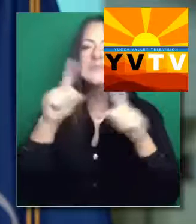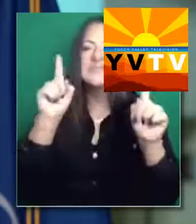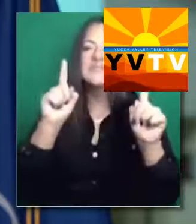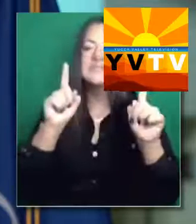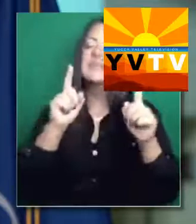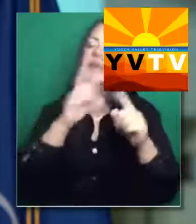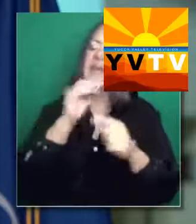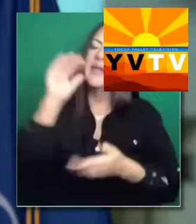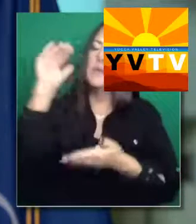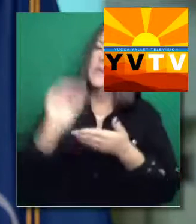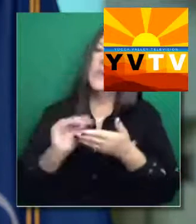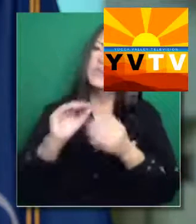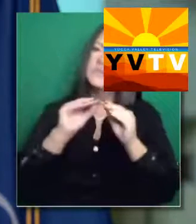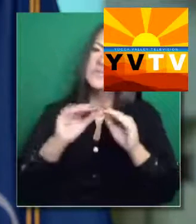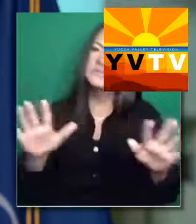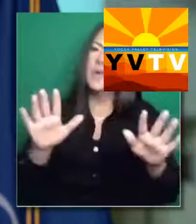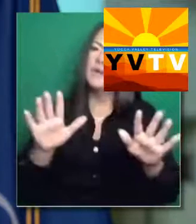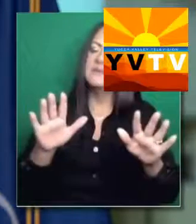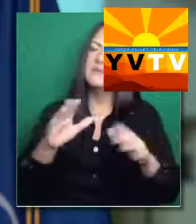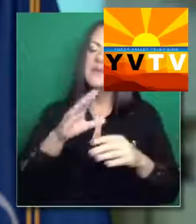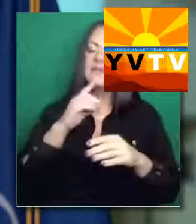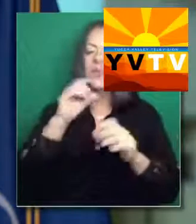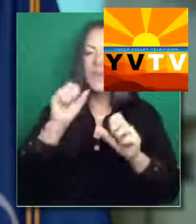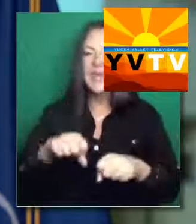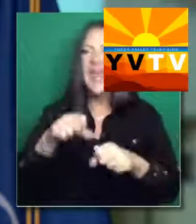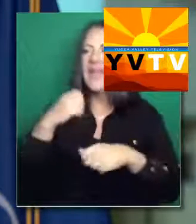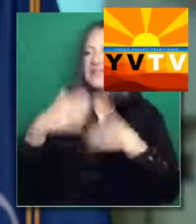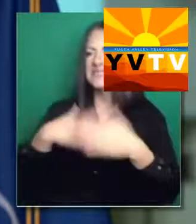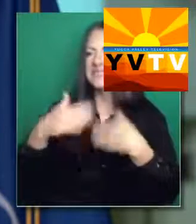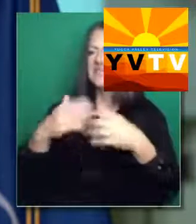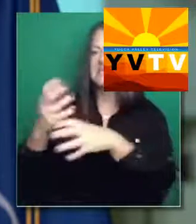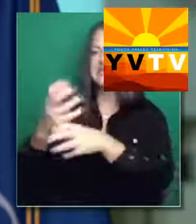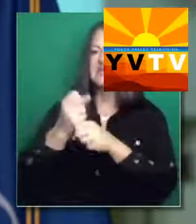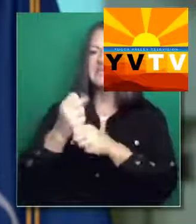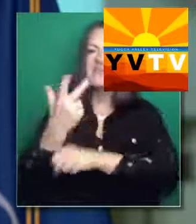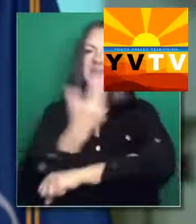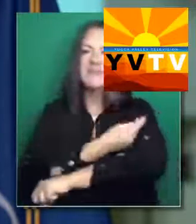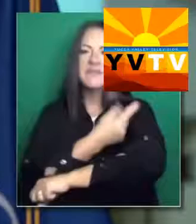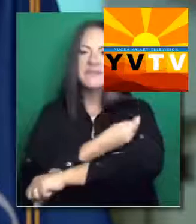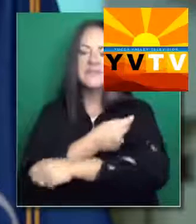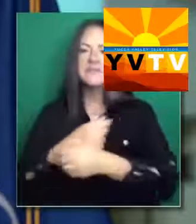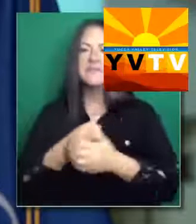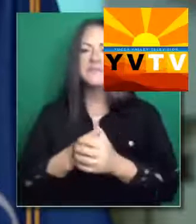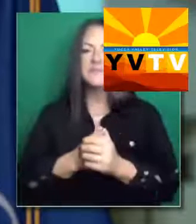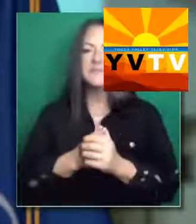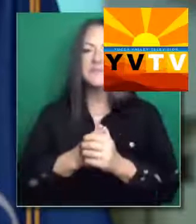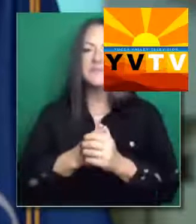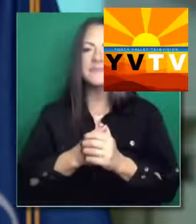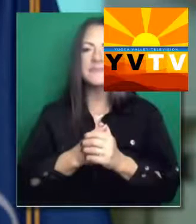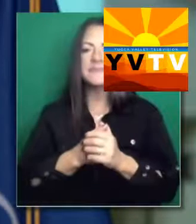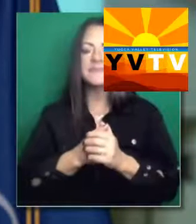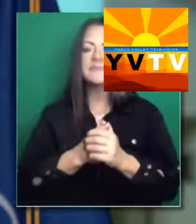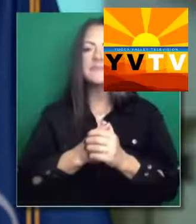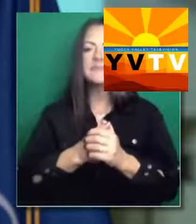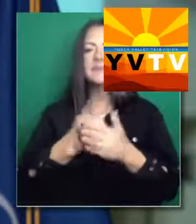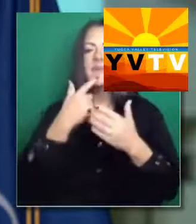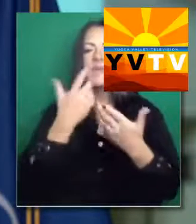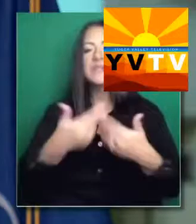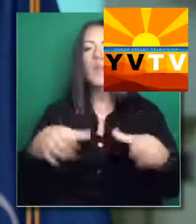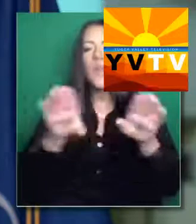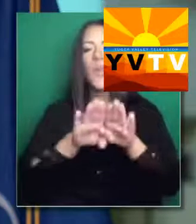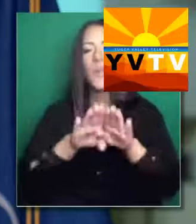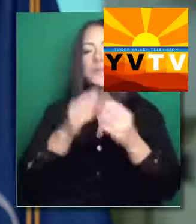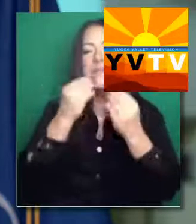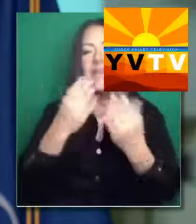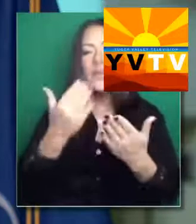distribution of these vaccines as well. And with that, I'll accelerate the pace of signing off and just express